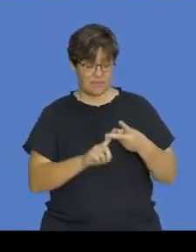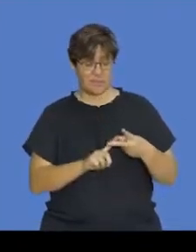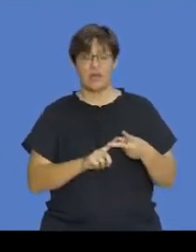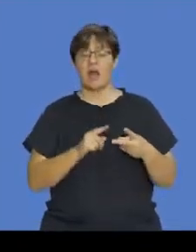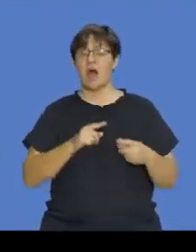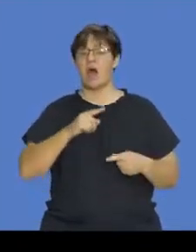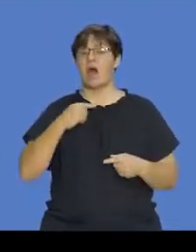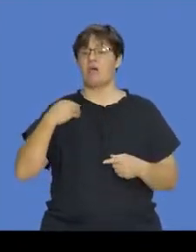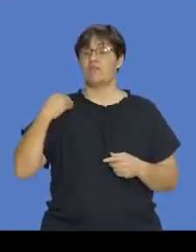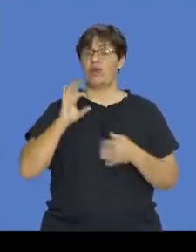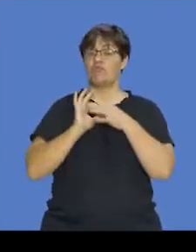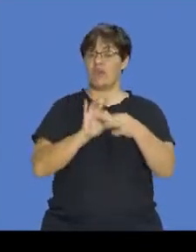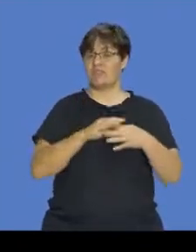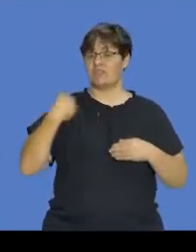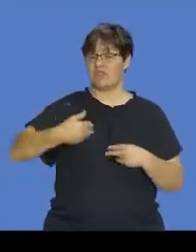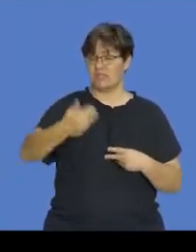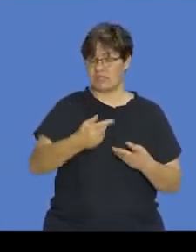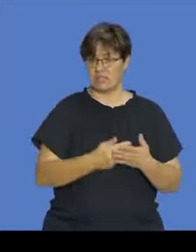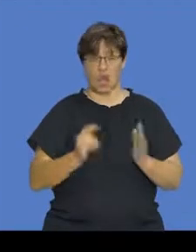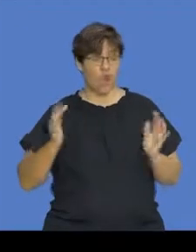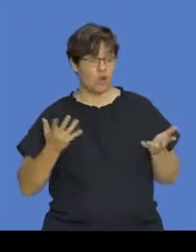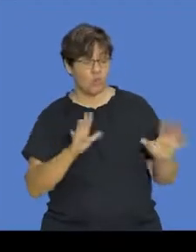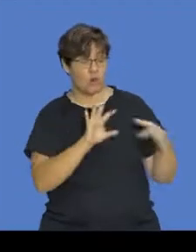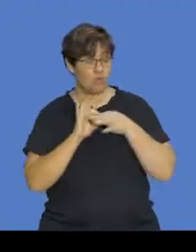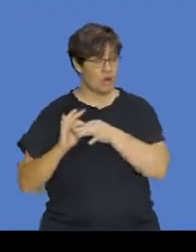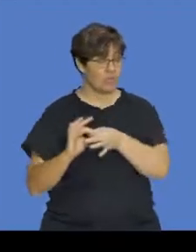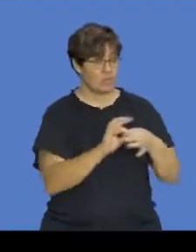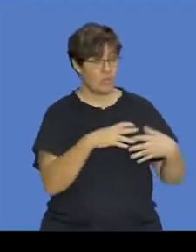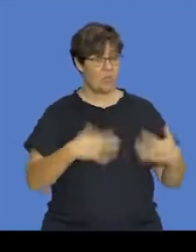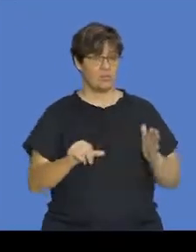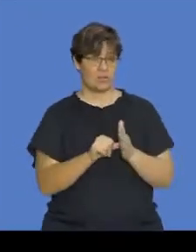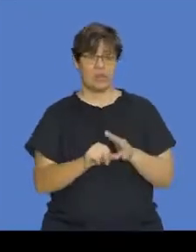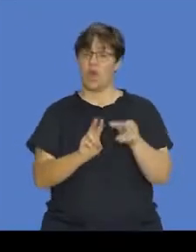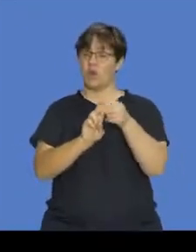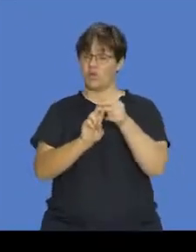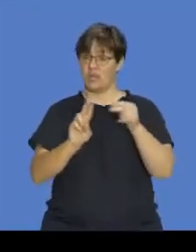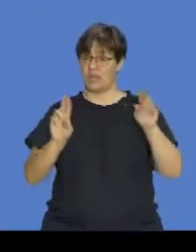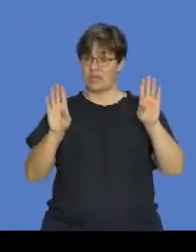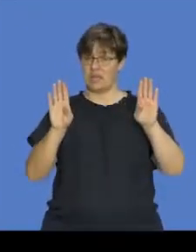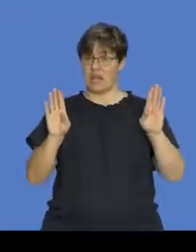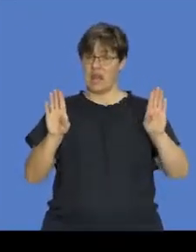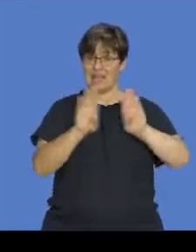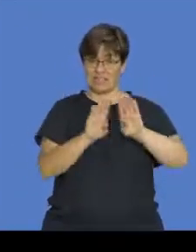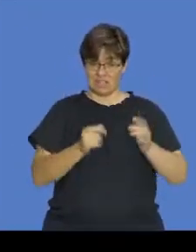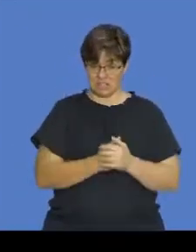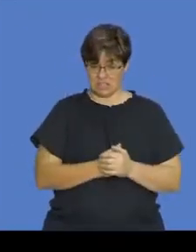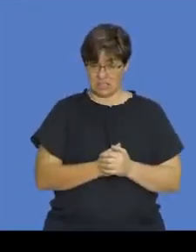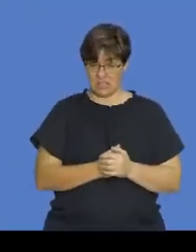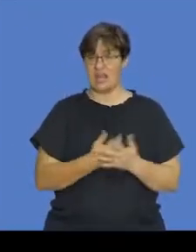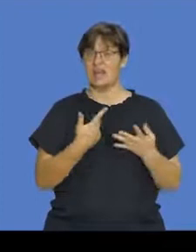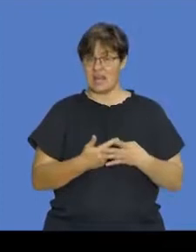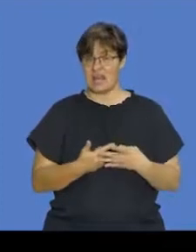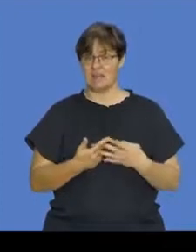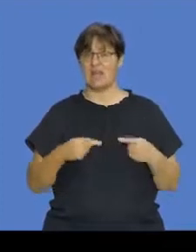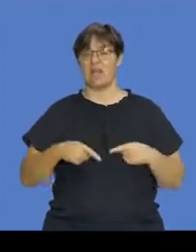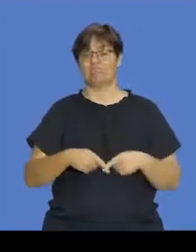relative frequency is. The complement relationship is important. Union intersection, we've done it. And then the idea of